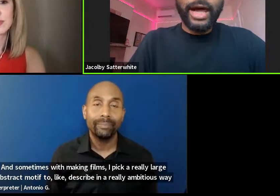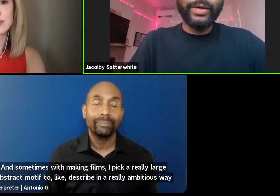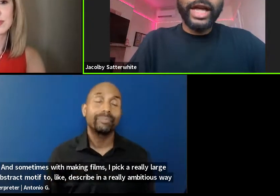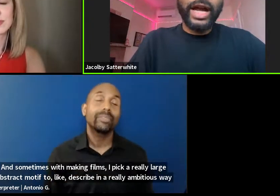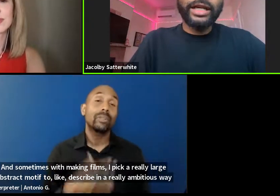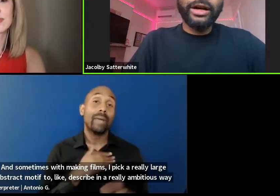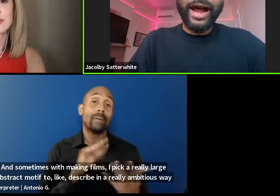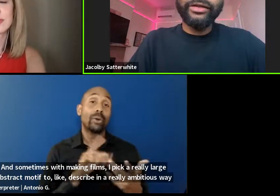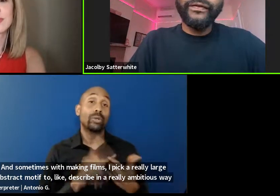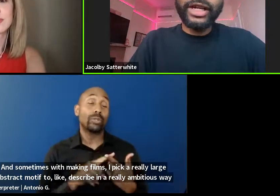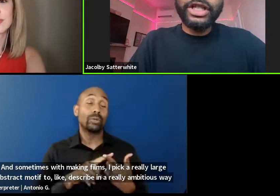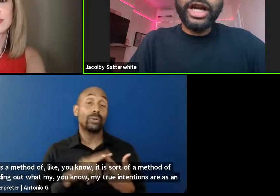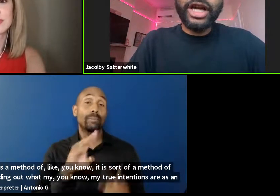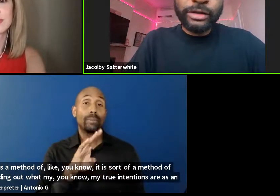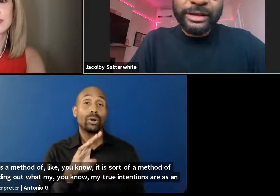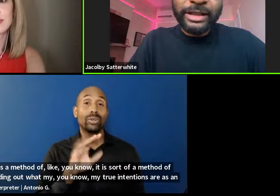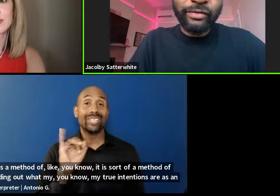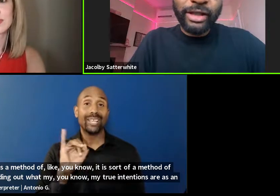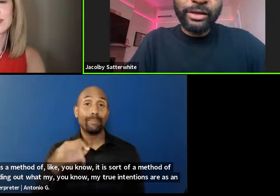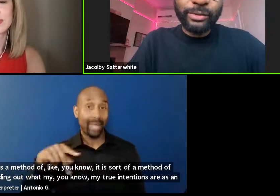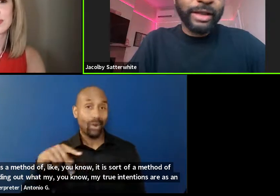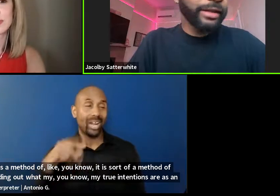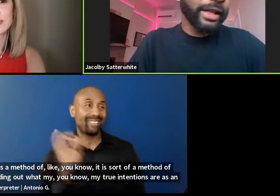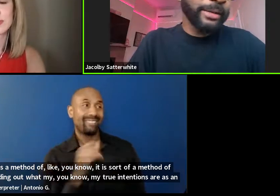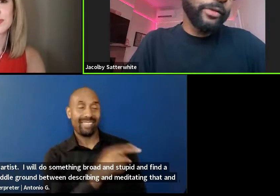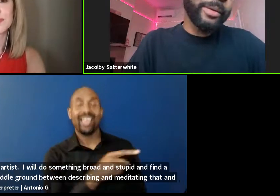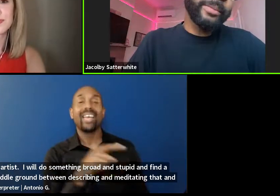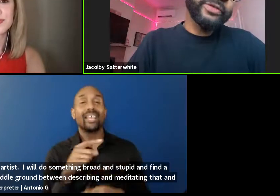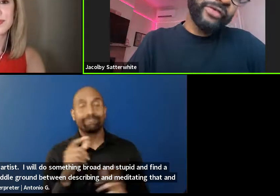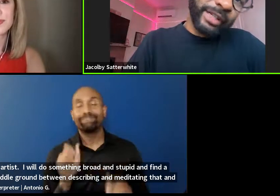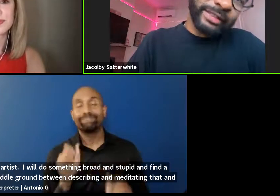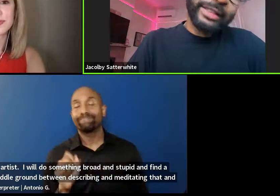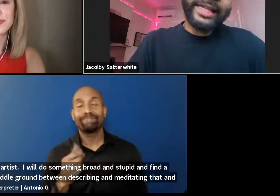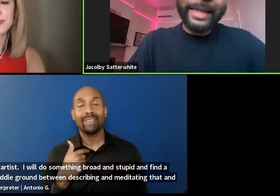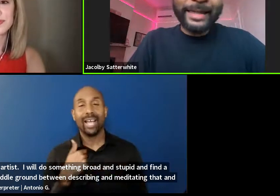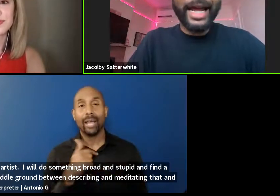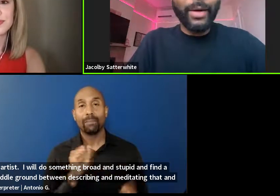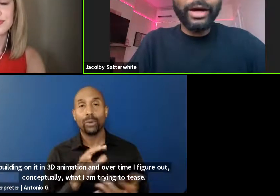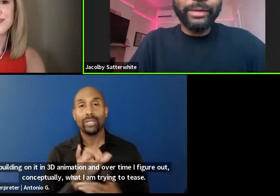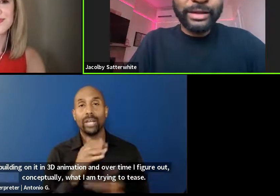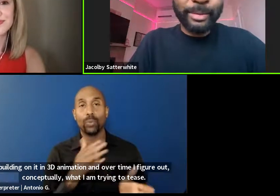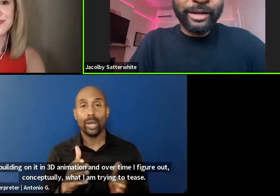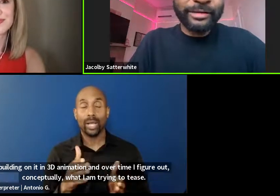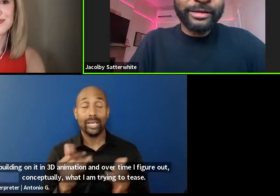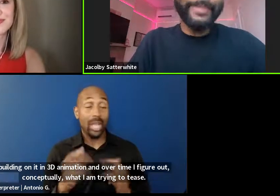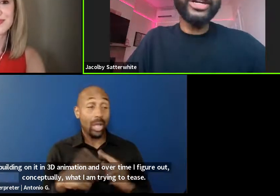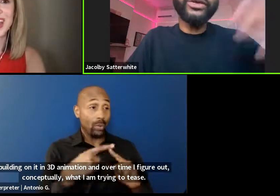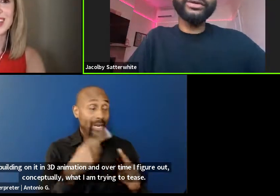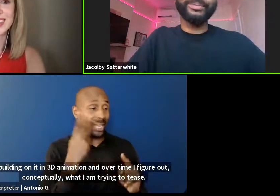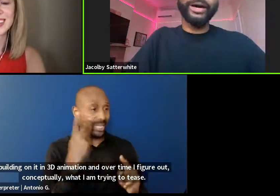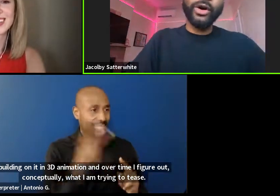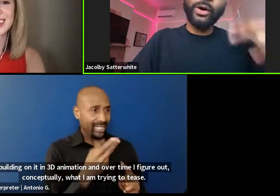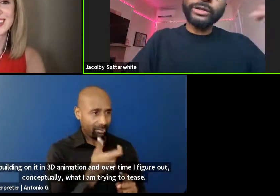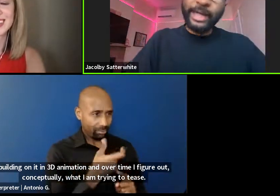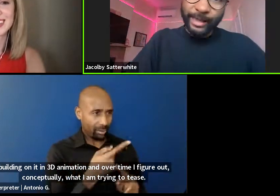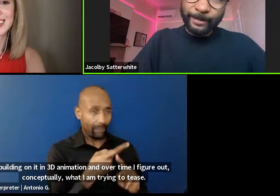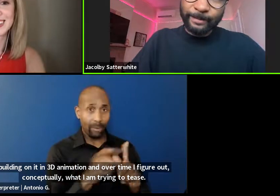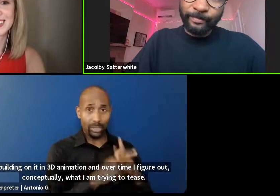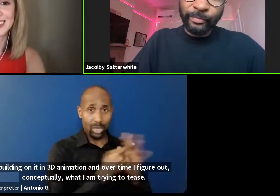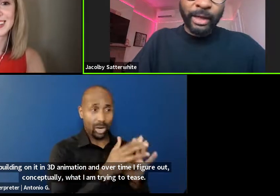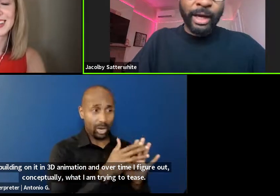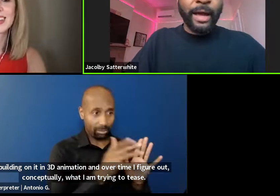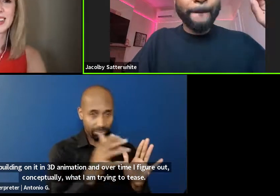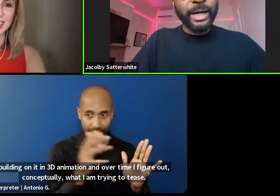series with, you know, after finishing all six videos, when I look at them from front to the end, now I know what it's about. I mean, I knew what it was about the whole